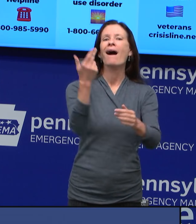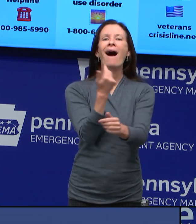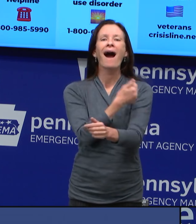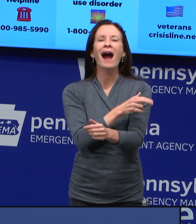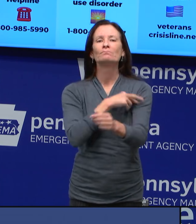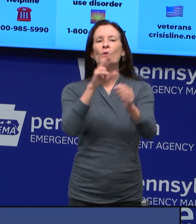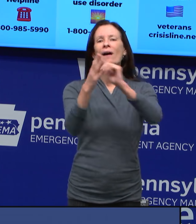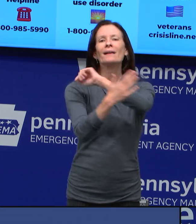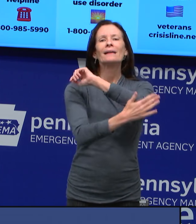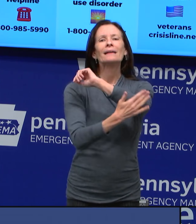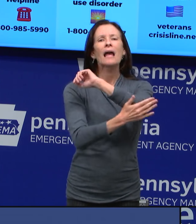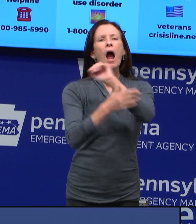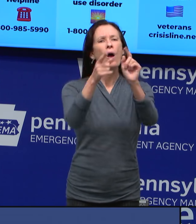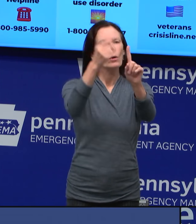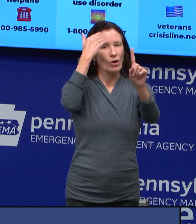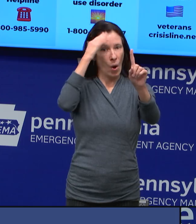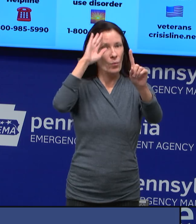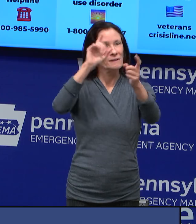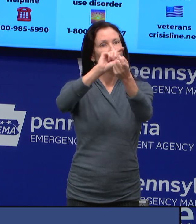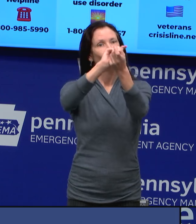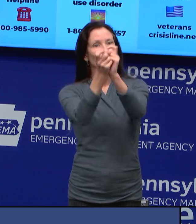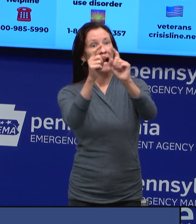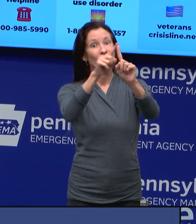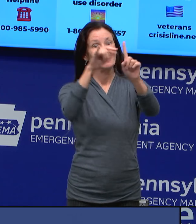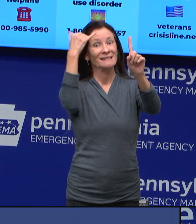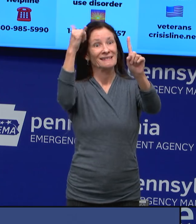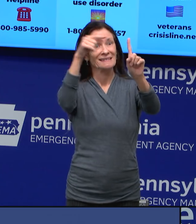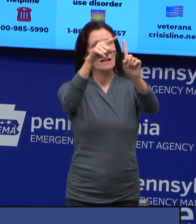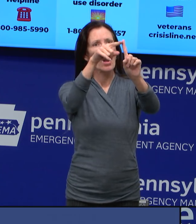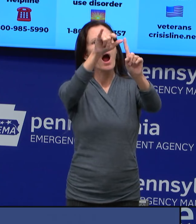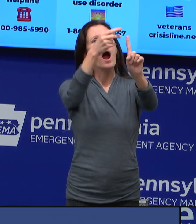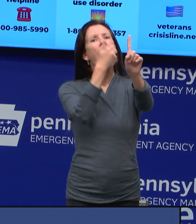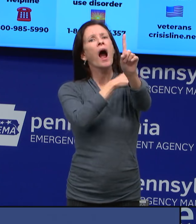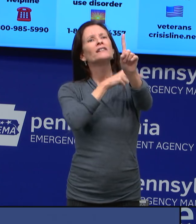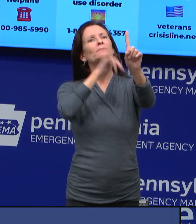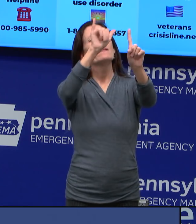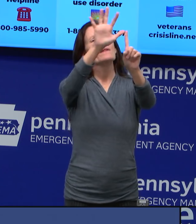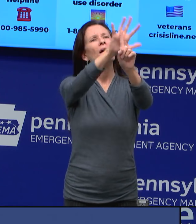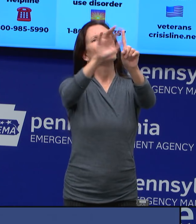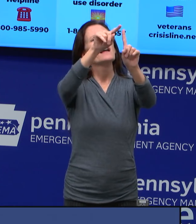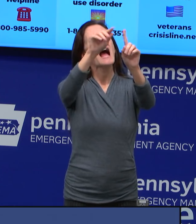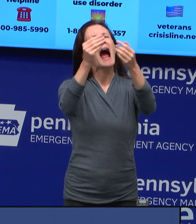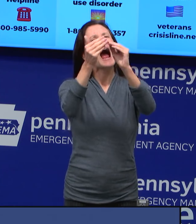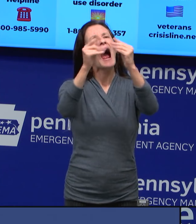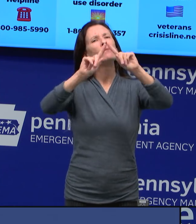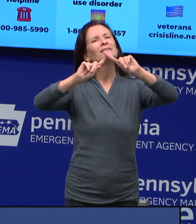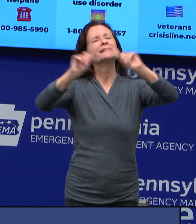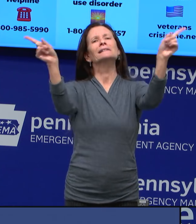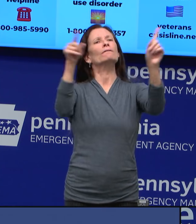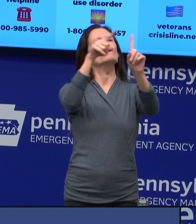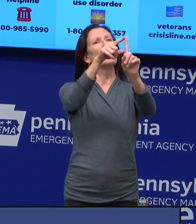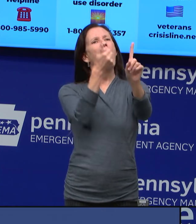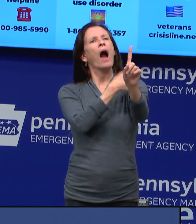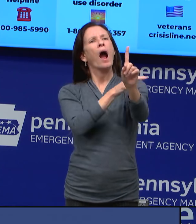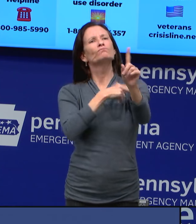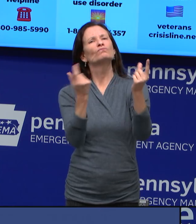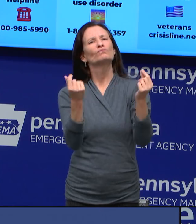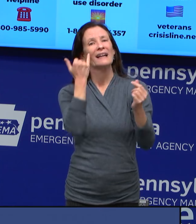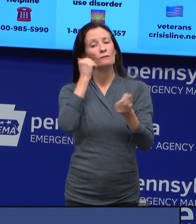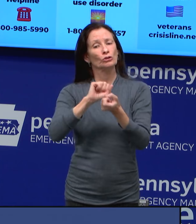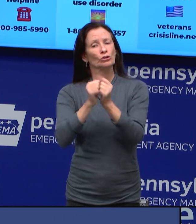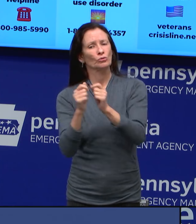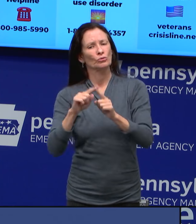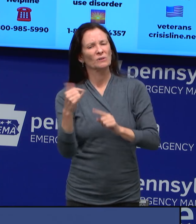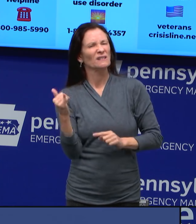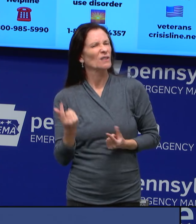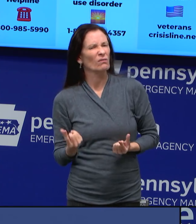Well, hospitals will play a couple of different roles. First, they have to have the ability to take care of patients with COVID-19 and respond